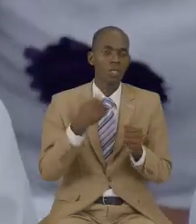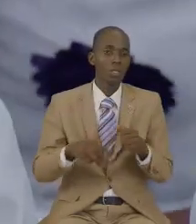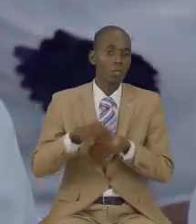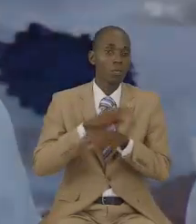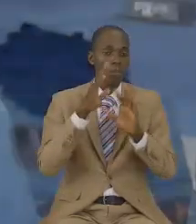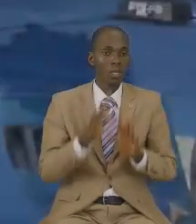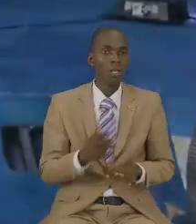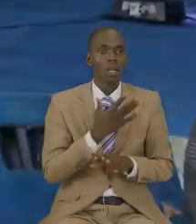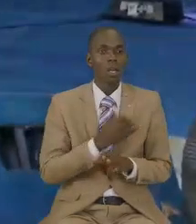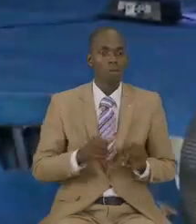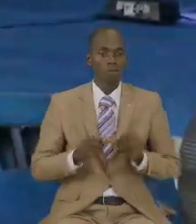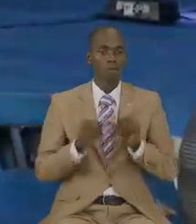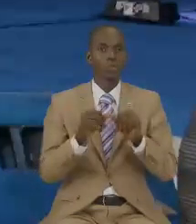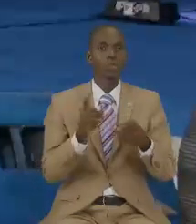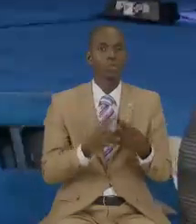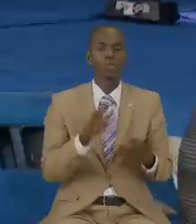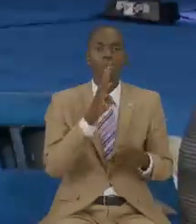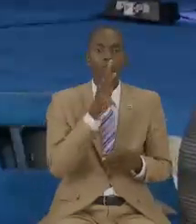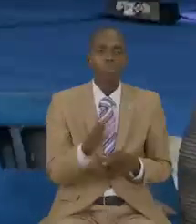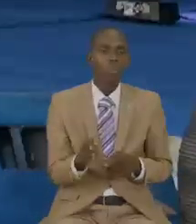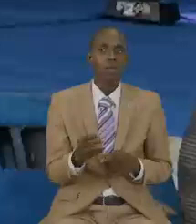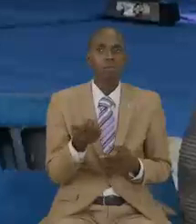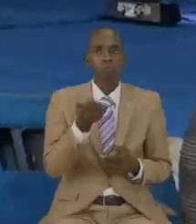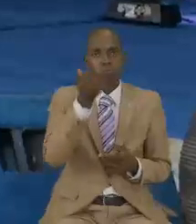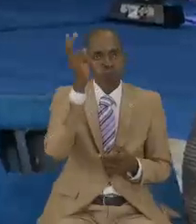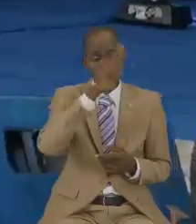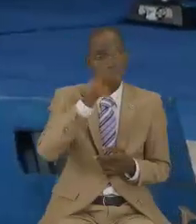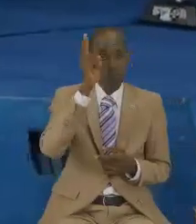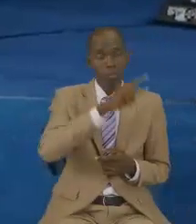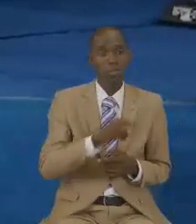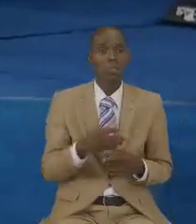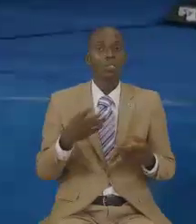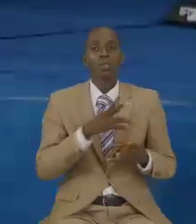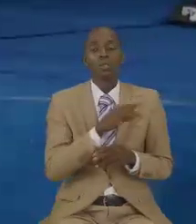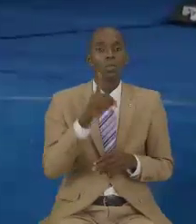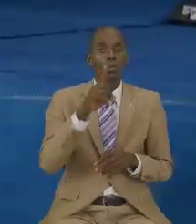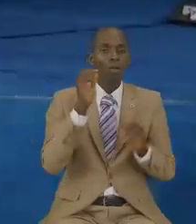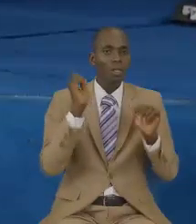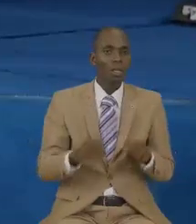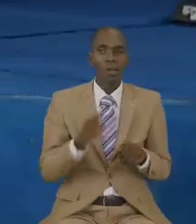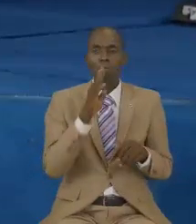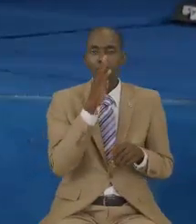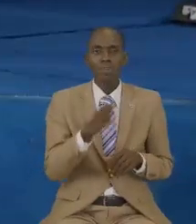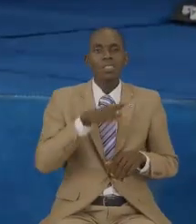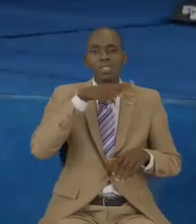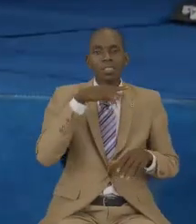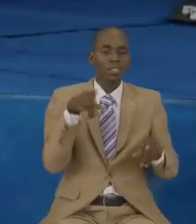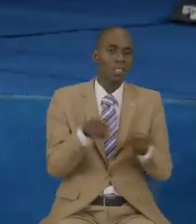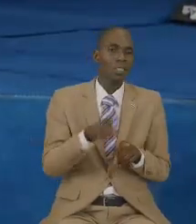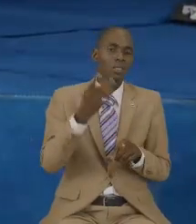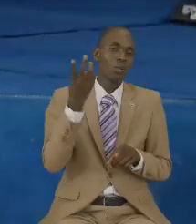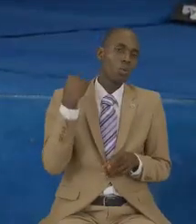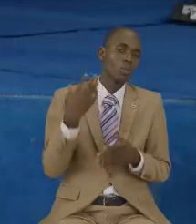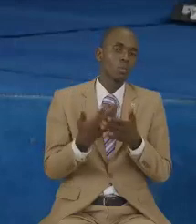as dull as he ever was, and remain as deadened as he ever was. When